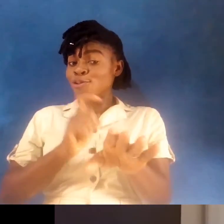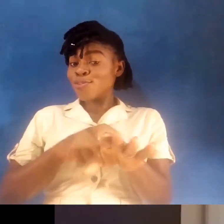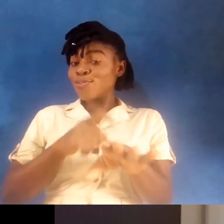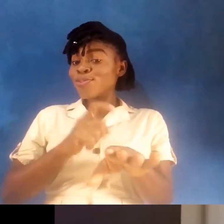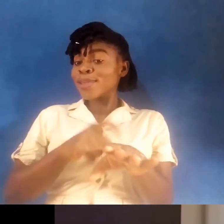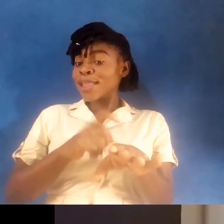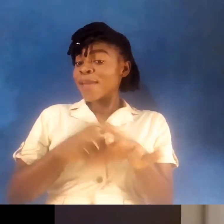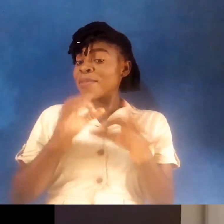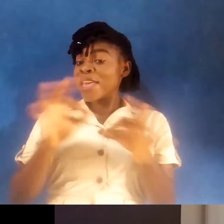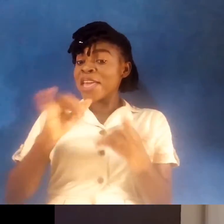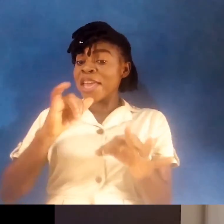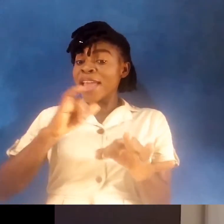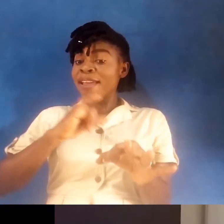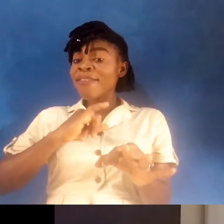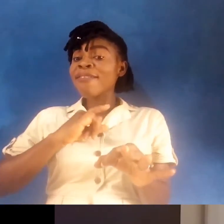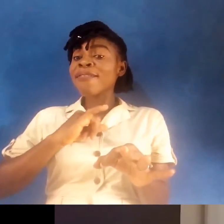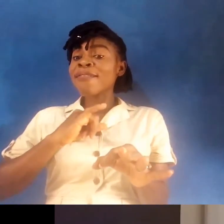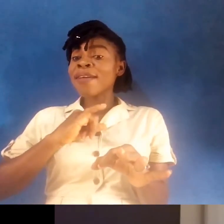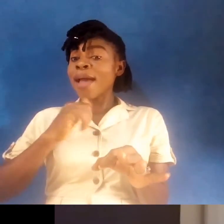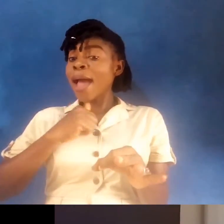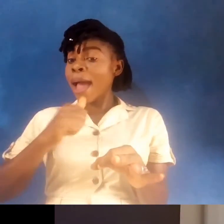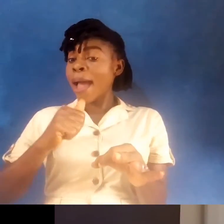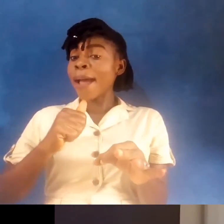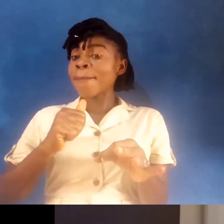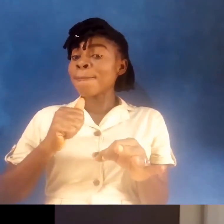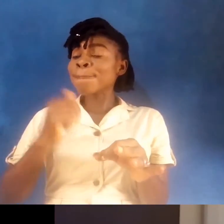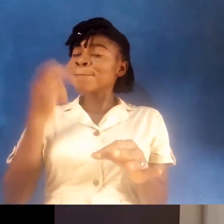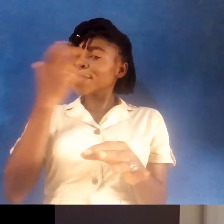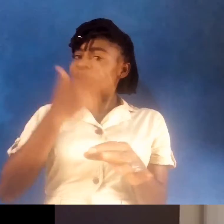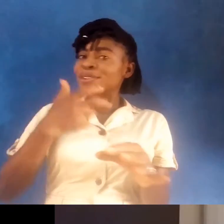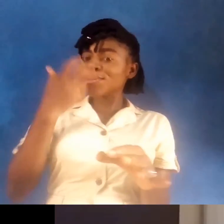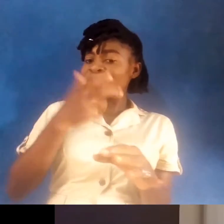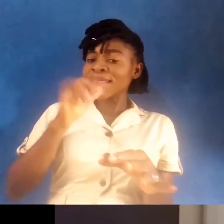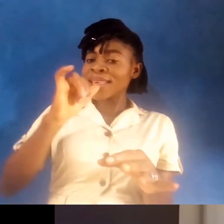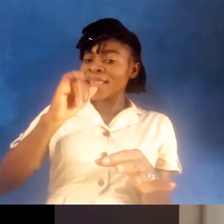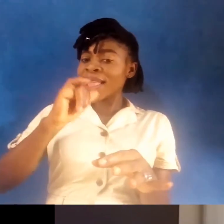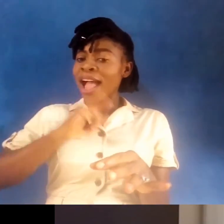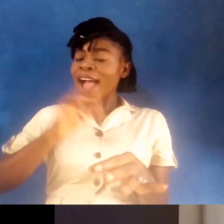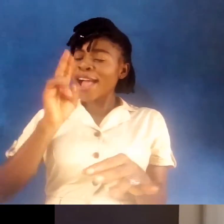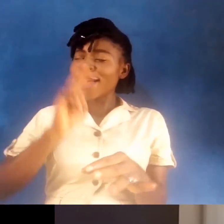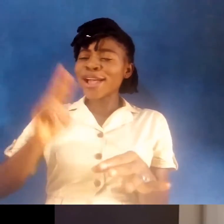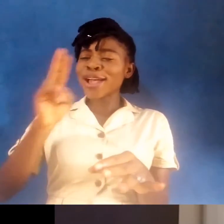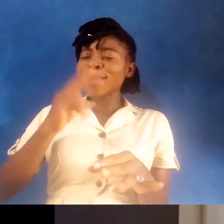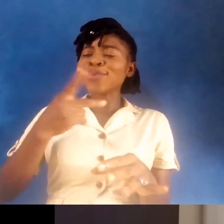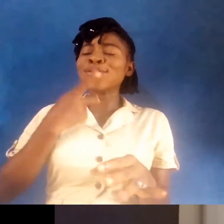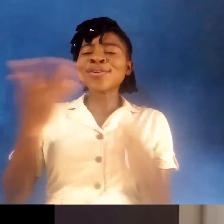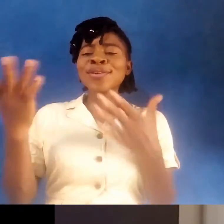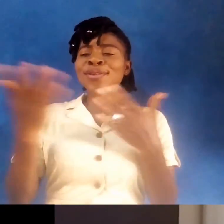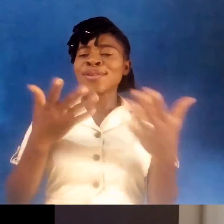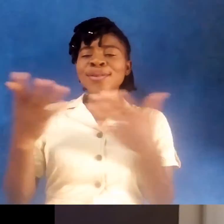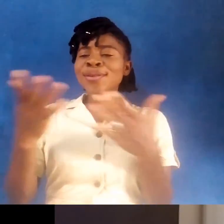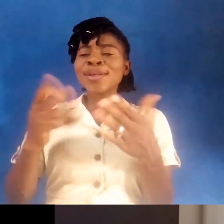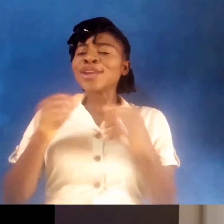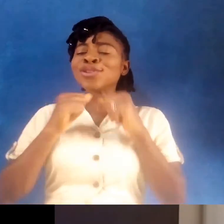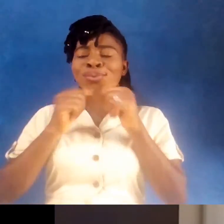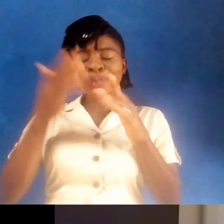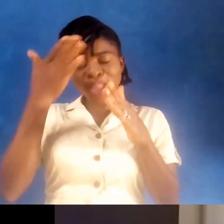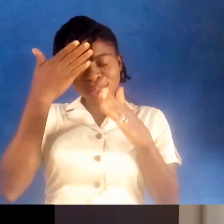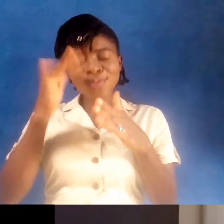I unconsciously move my hands in different directions, in different forms, some of